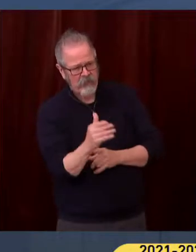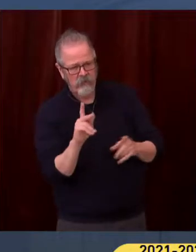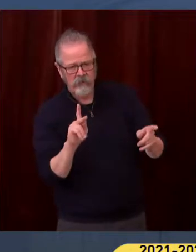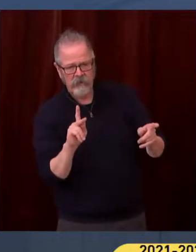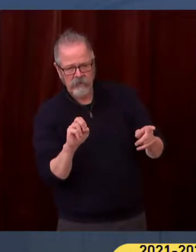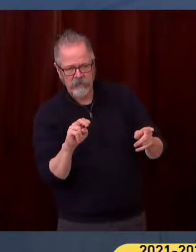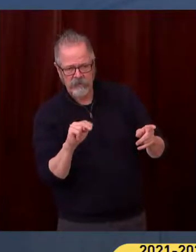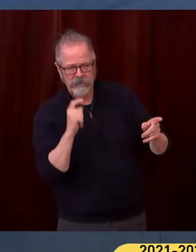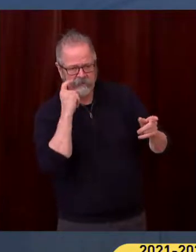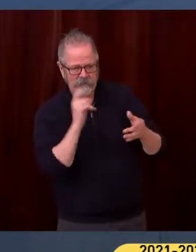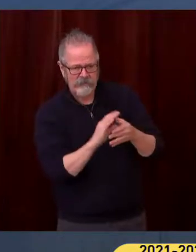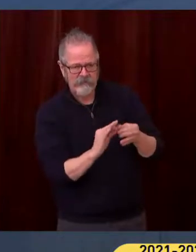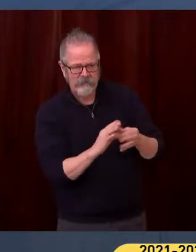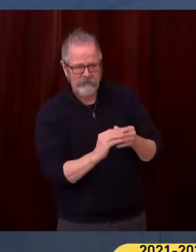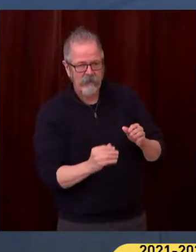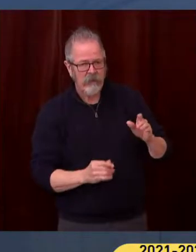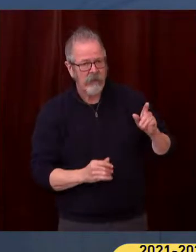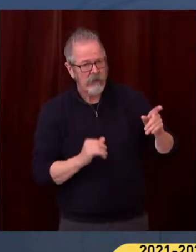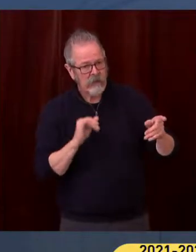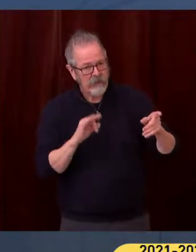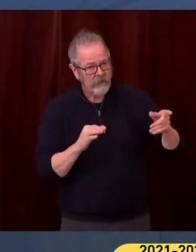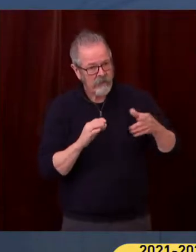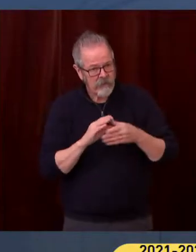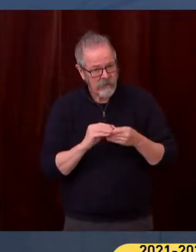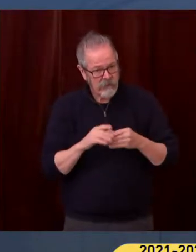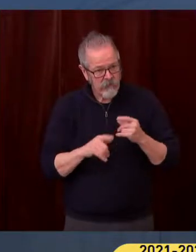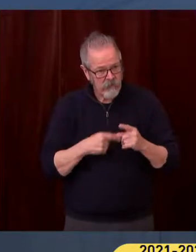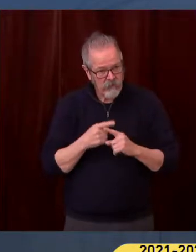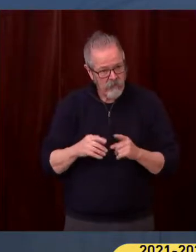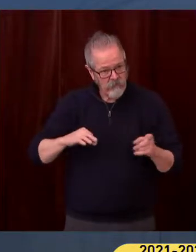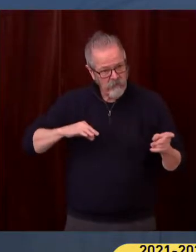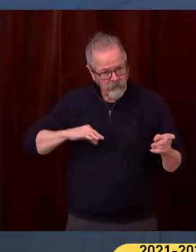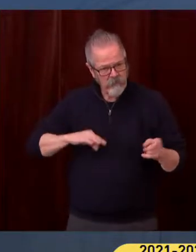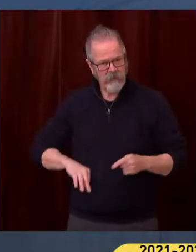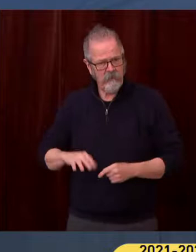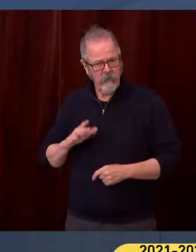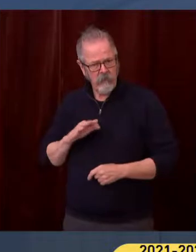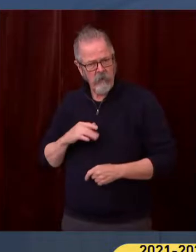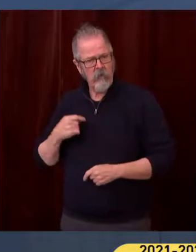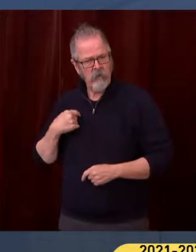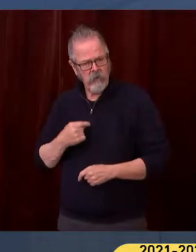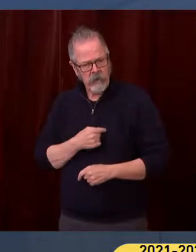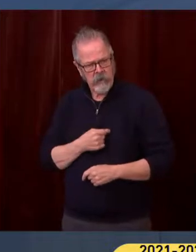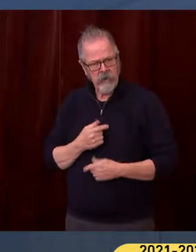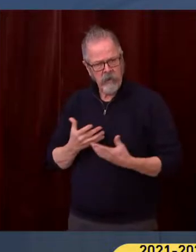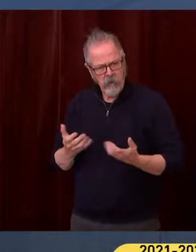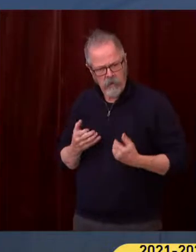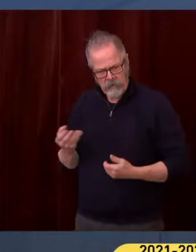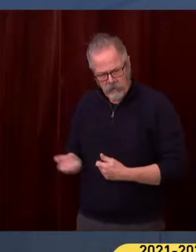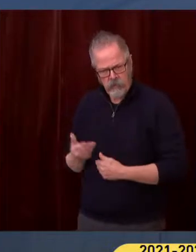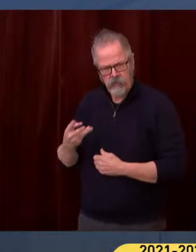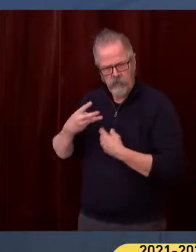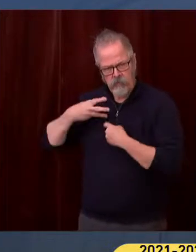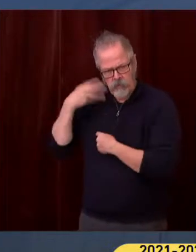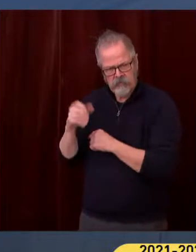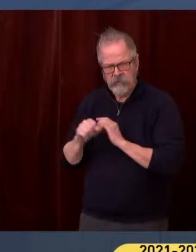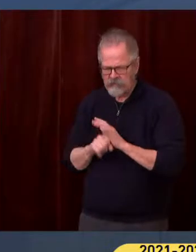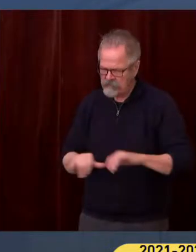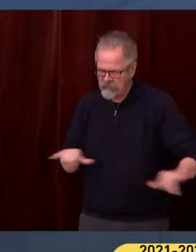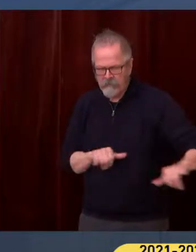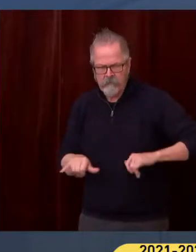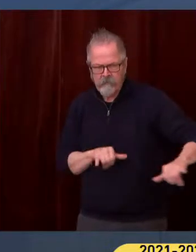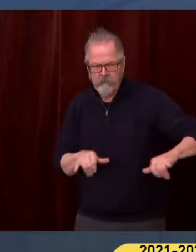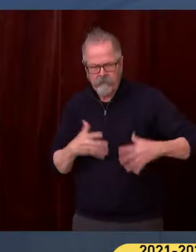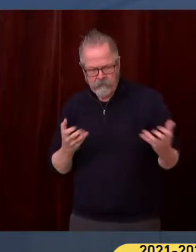I'm glad that you are willing to compete, but we need you to compete with other fuel producers fairly. And right now it's not fair to